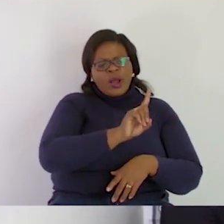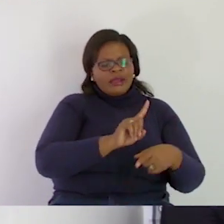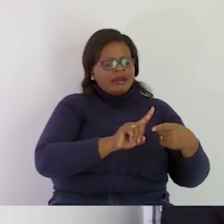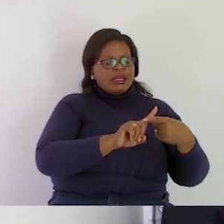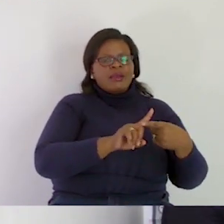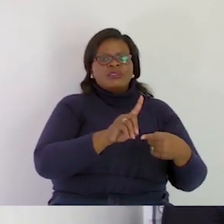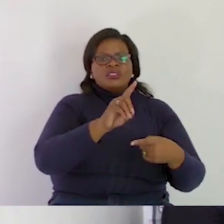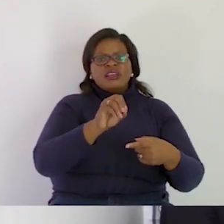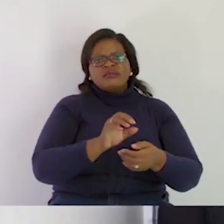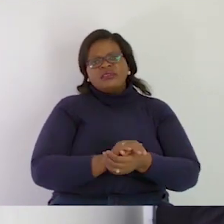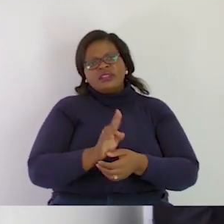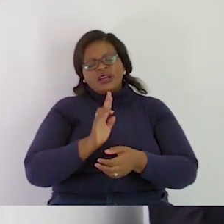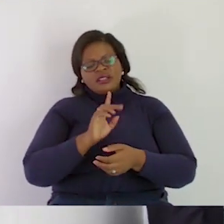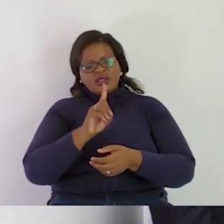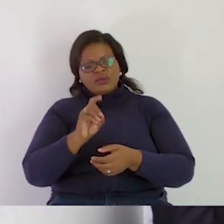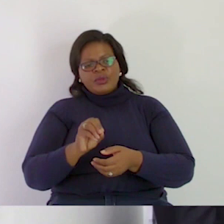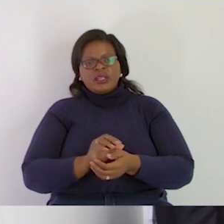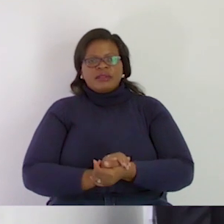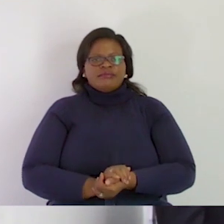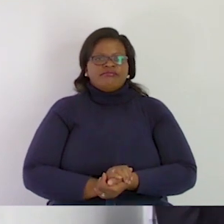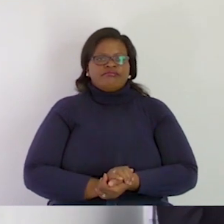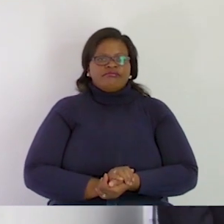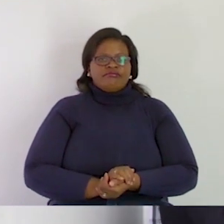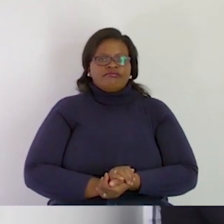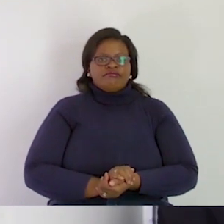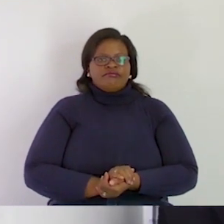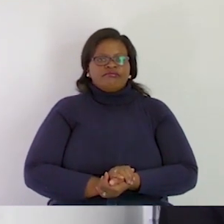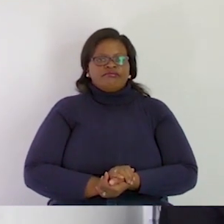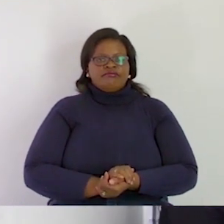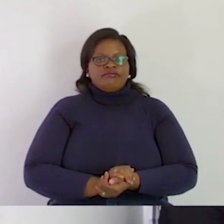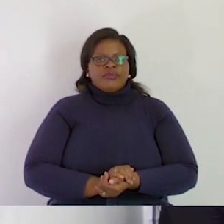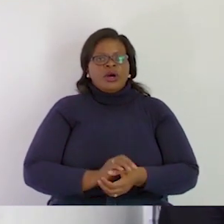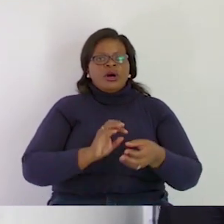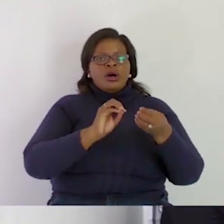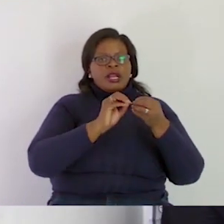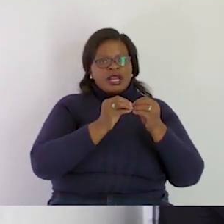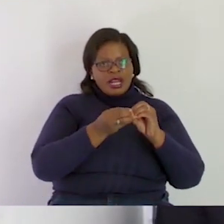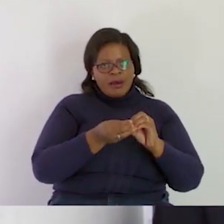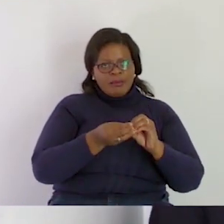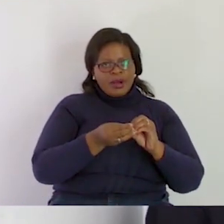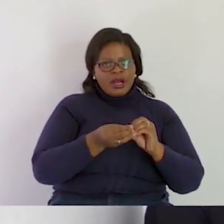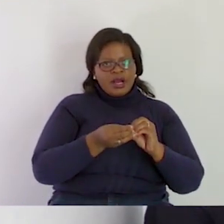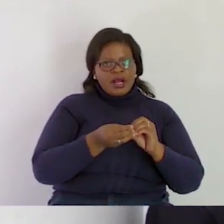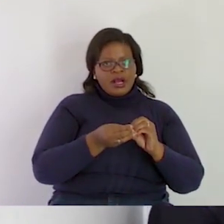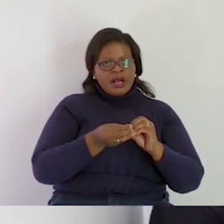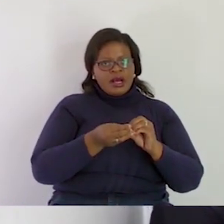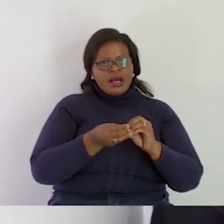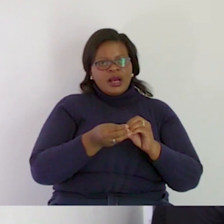I'll get 10. So the number, the